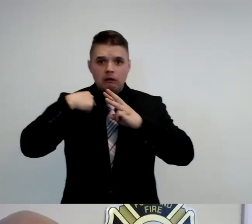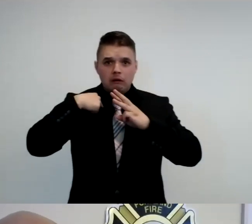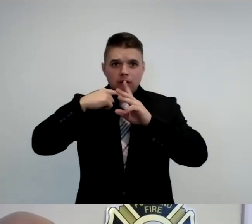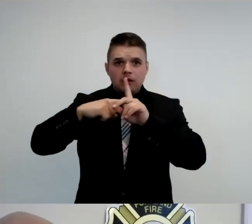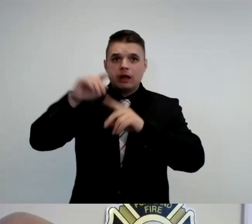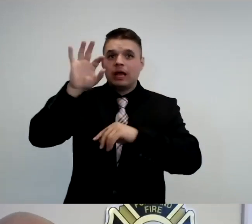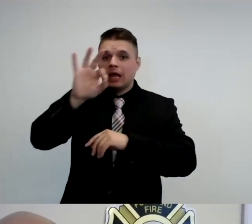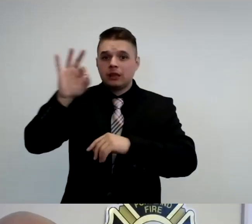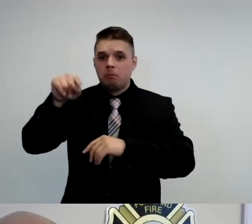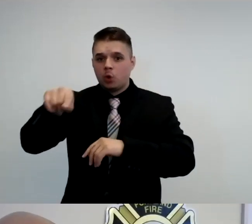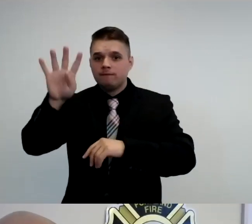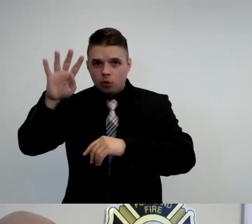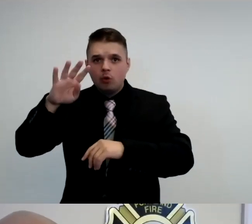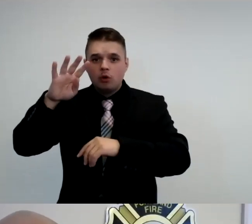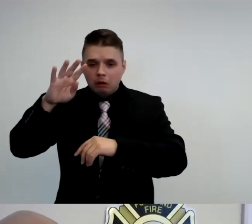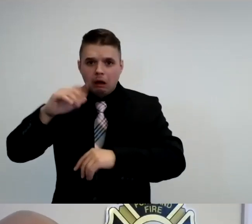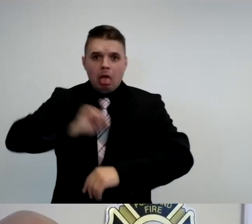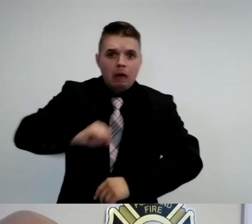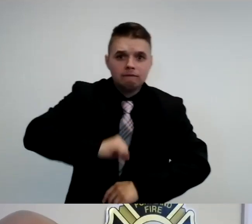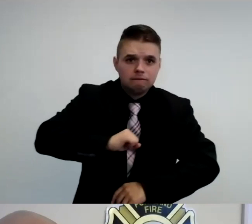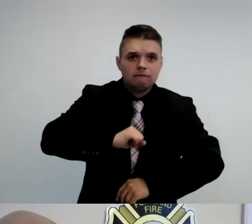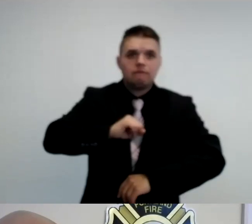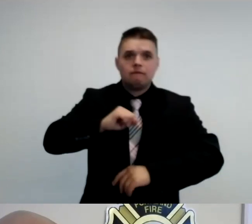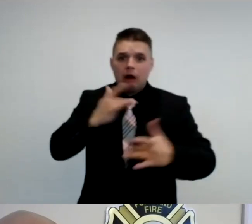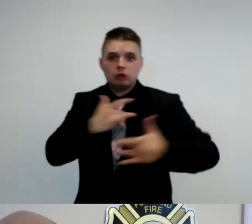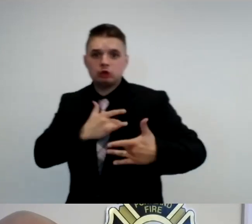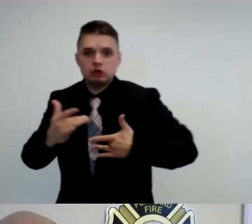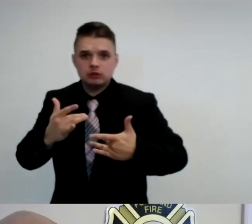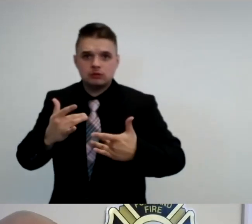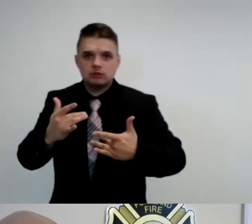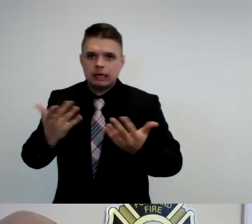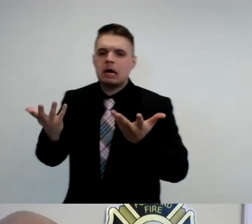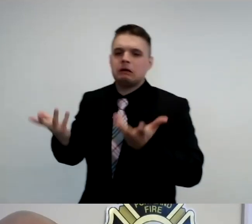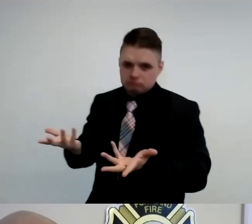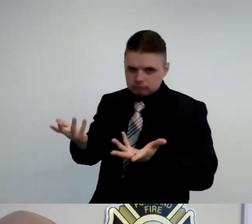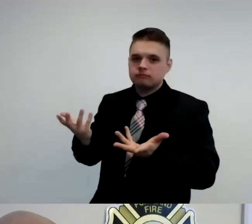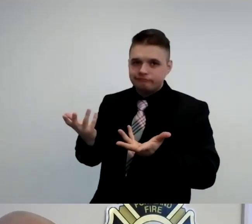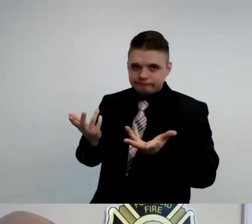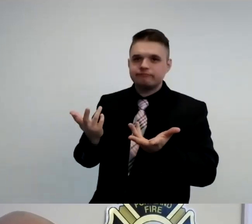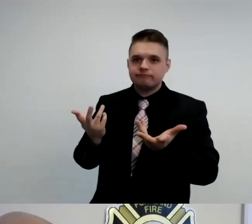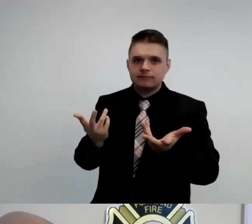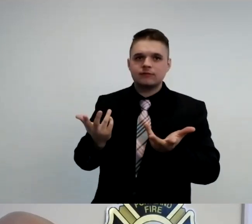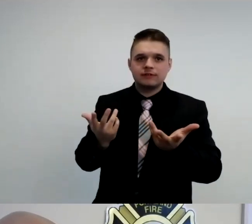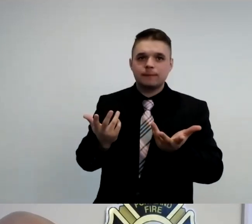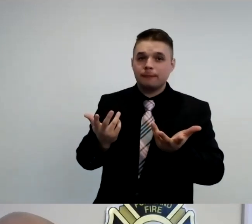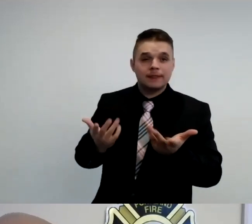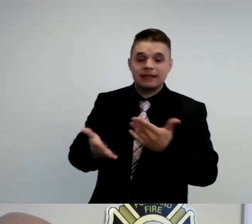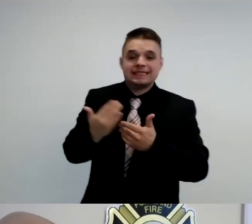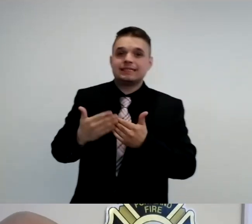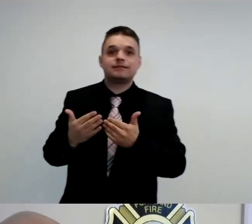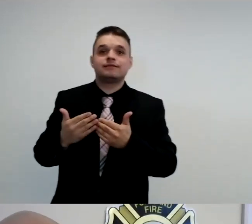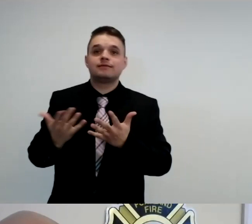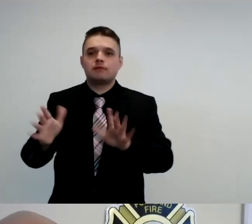little bit of a cough. Should I be worried about my symptoms? And it's actually an easy way for me to just say,